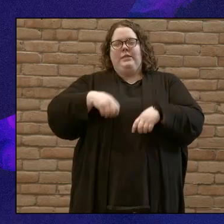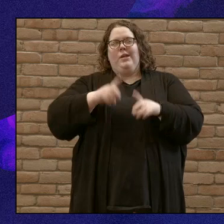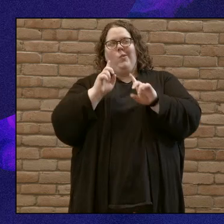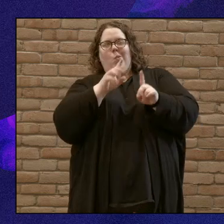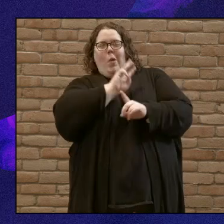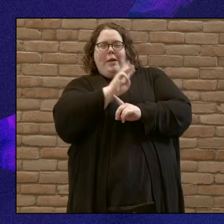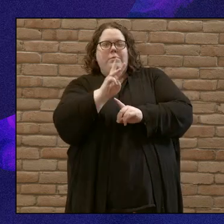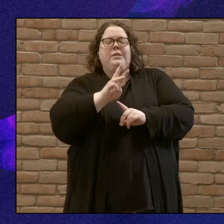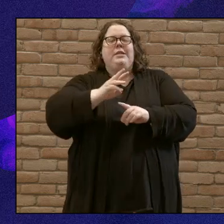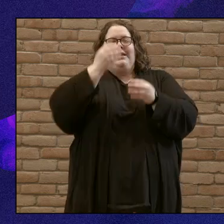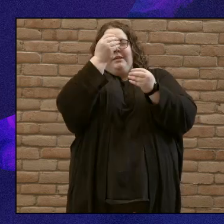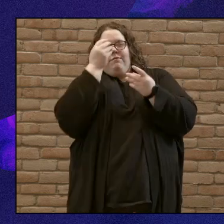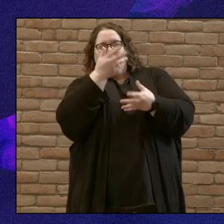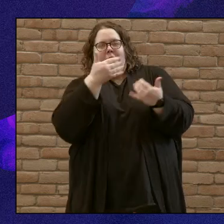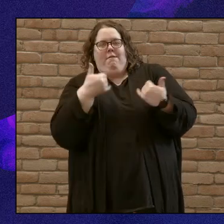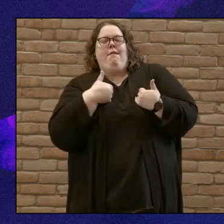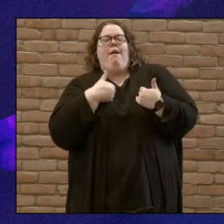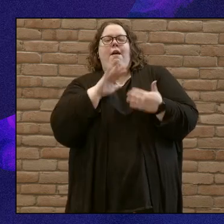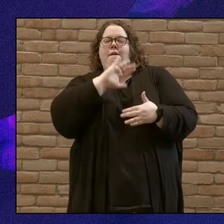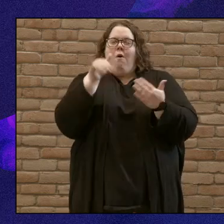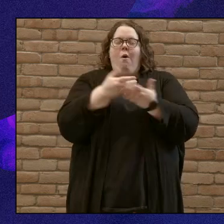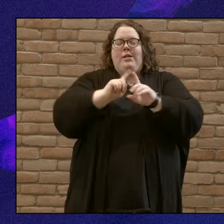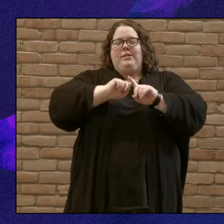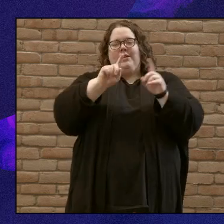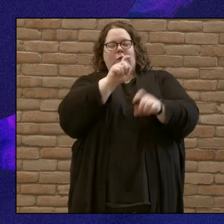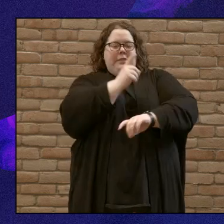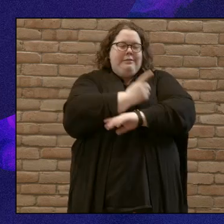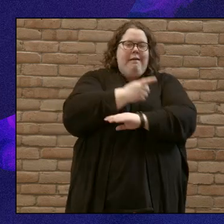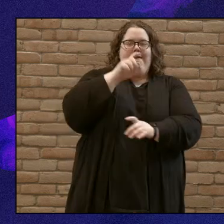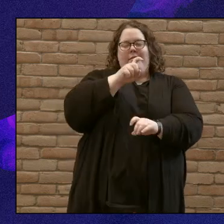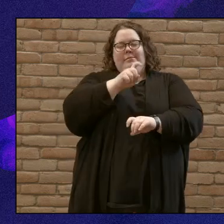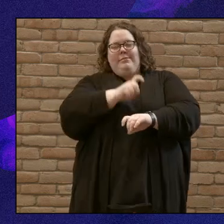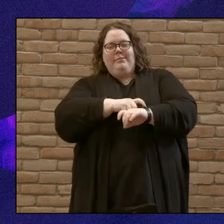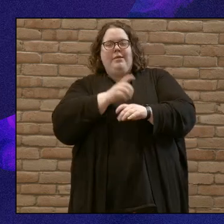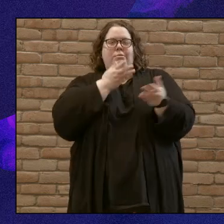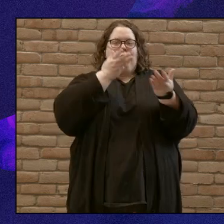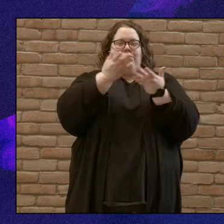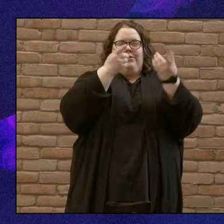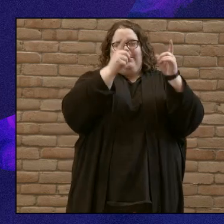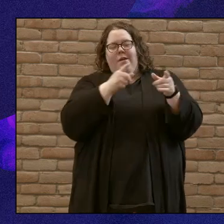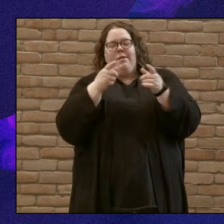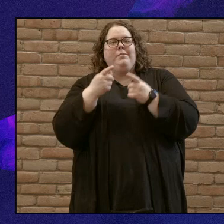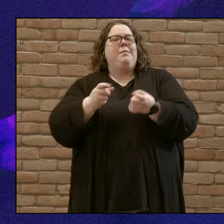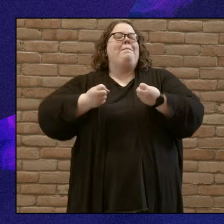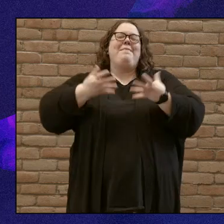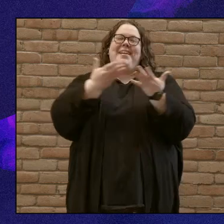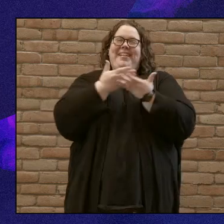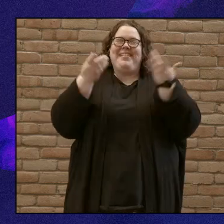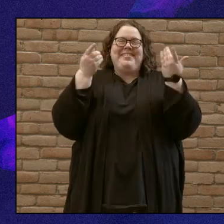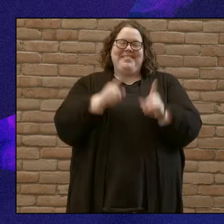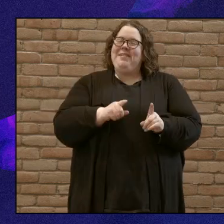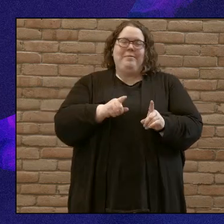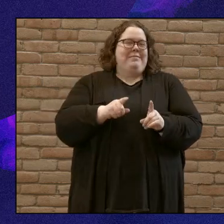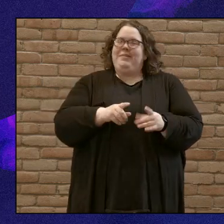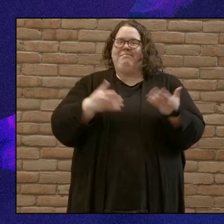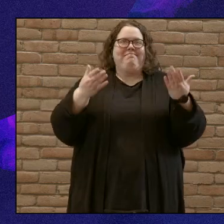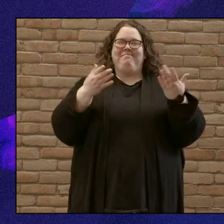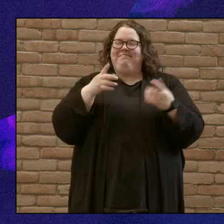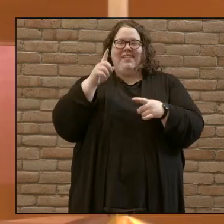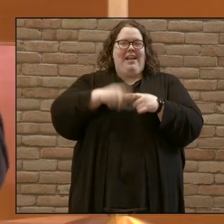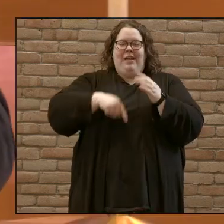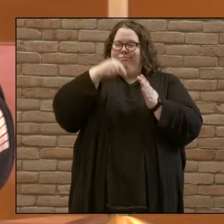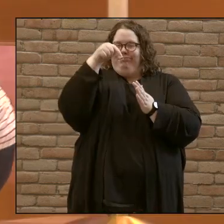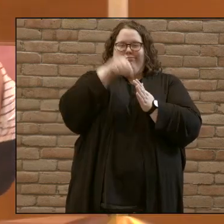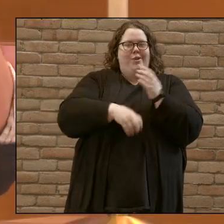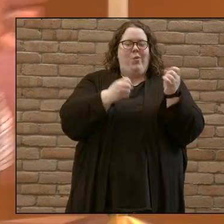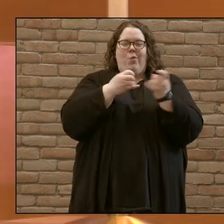info.woodburylutheran.org to find out any information about all of the different things that we have going on. And there's a ton. There's so much that I can't even get into all of